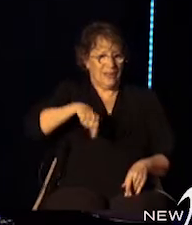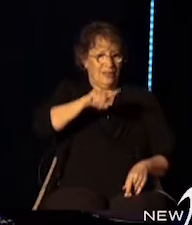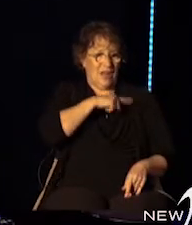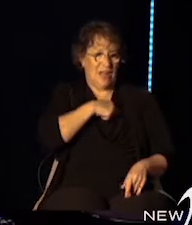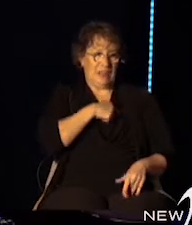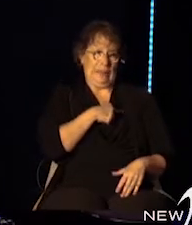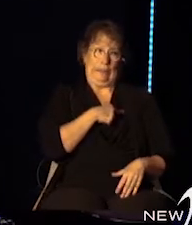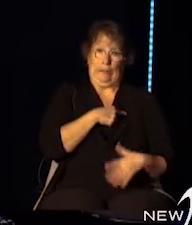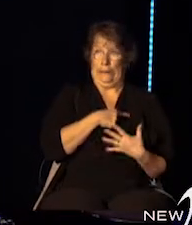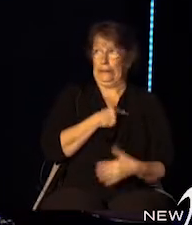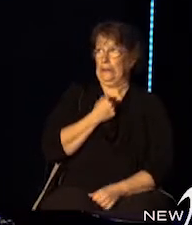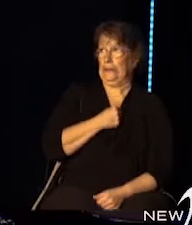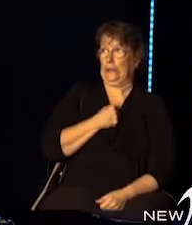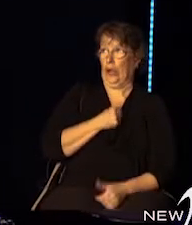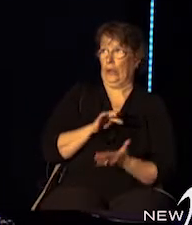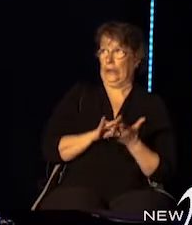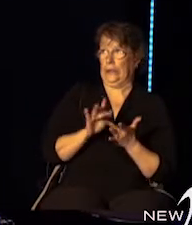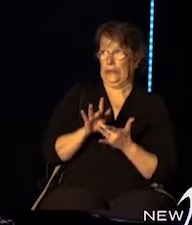deal.